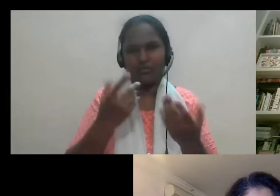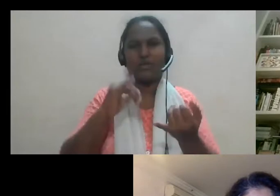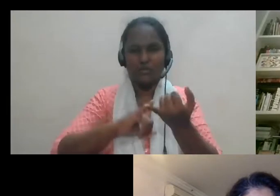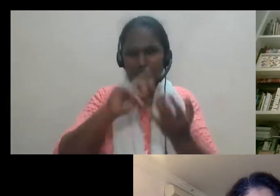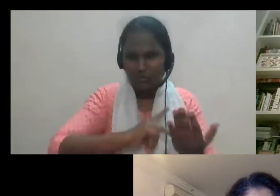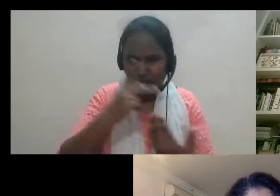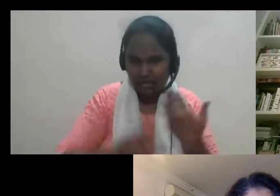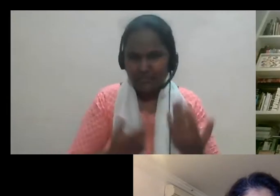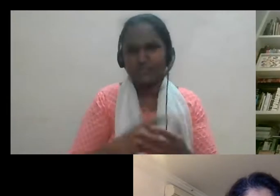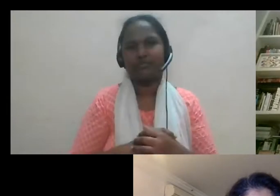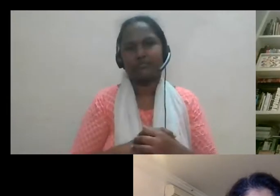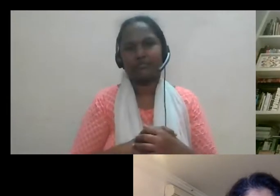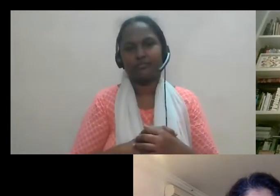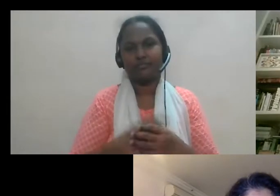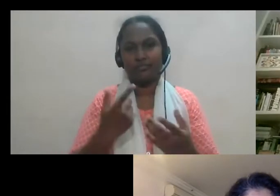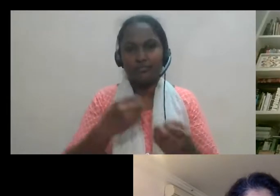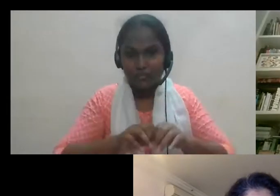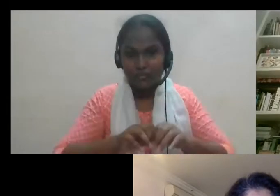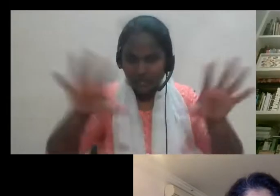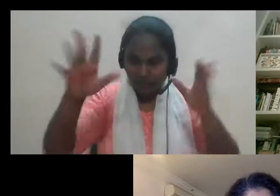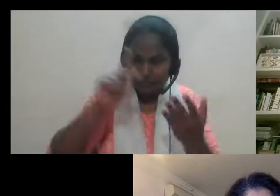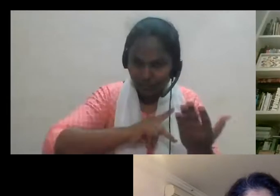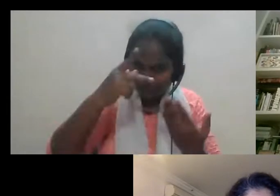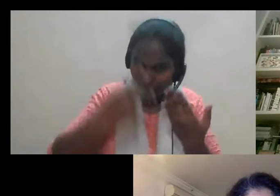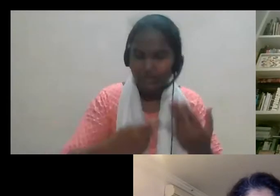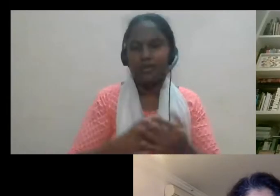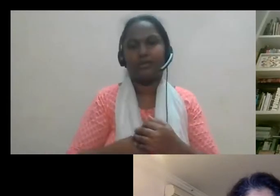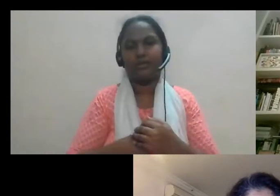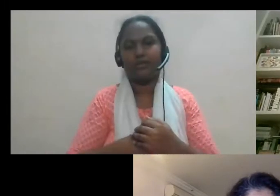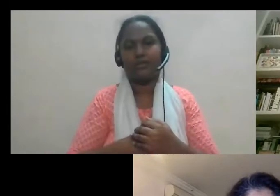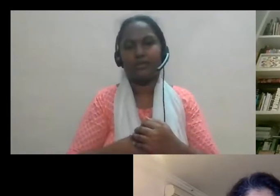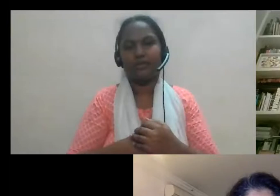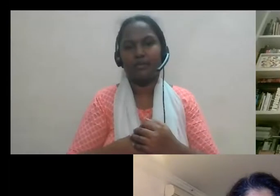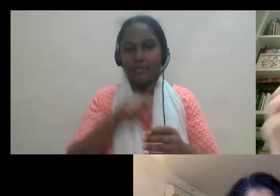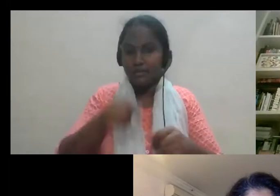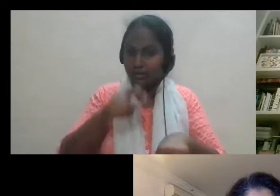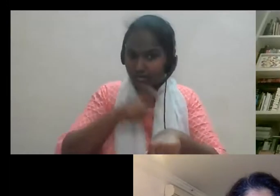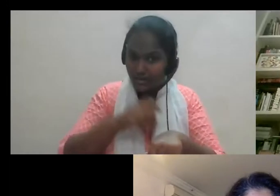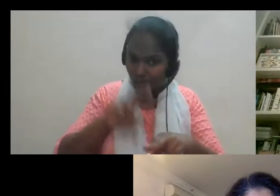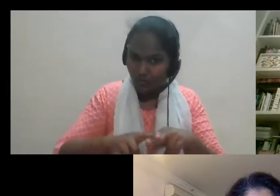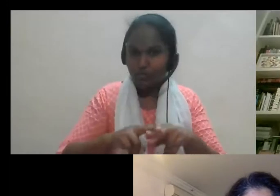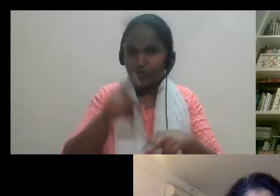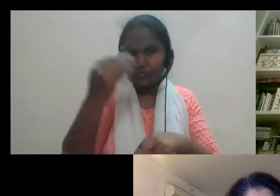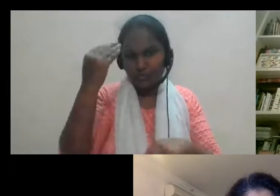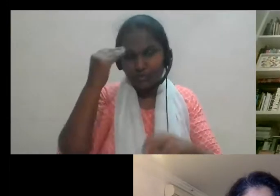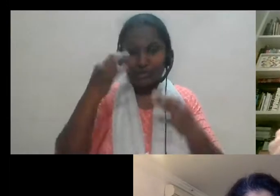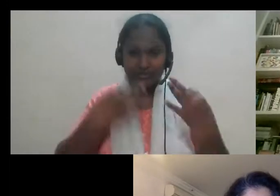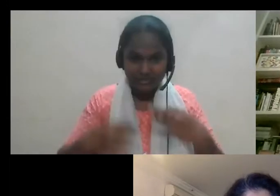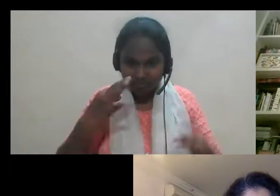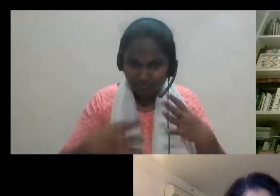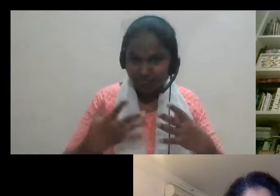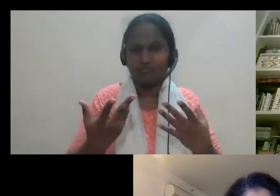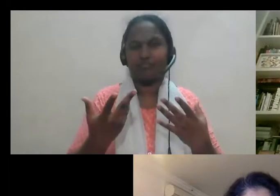programs and publishing mm-hmm. programs. So it was a time of, you know, realization of